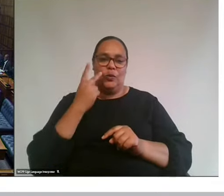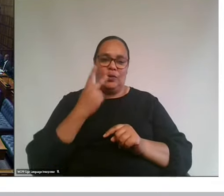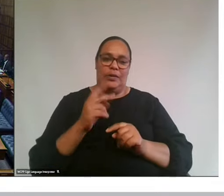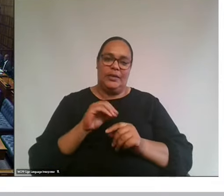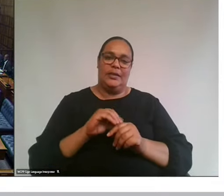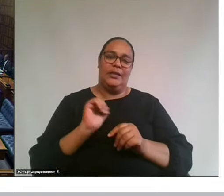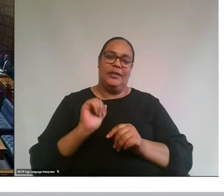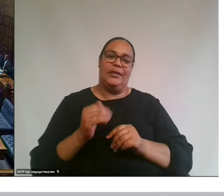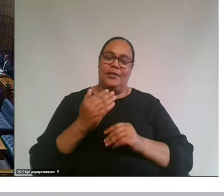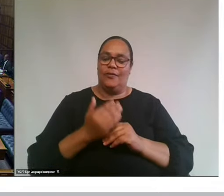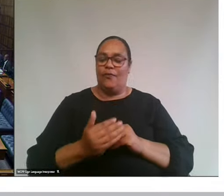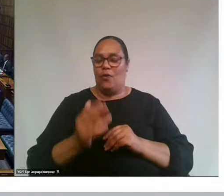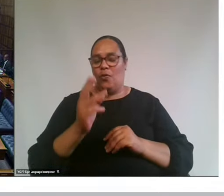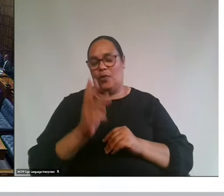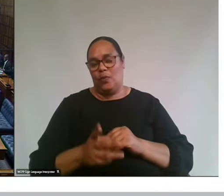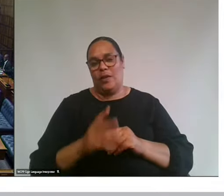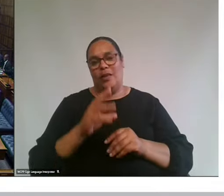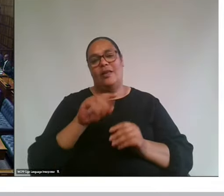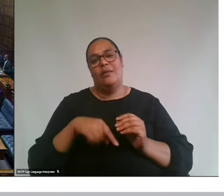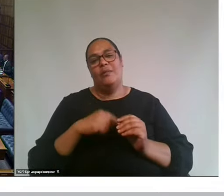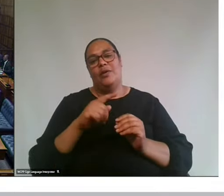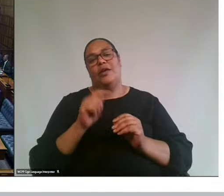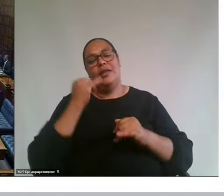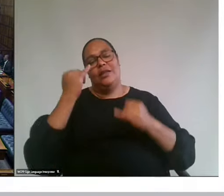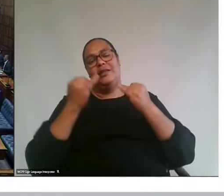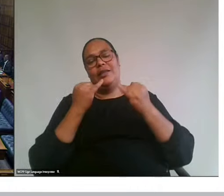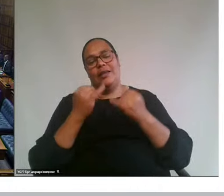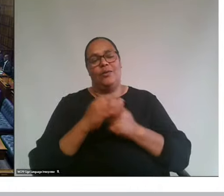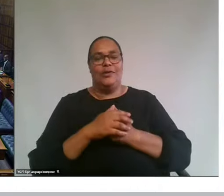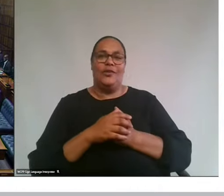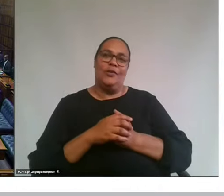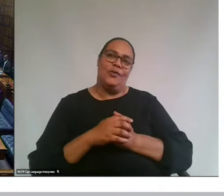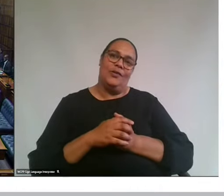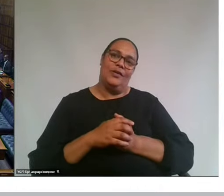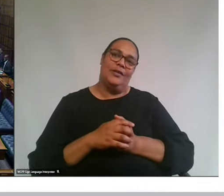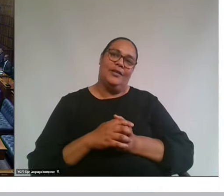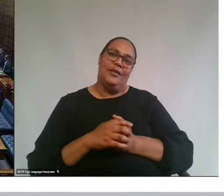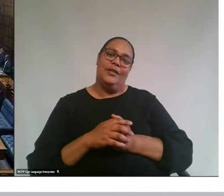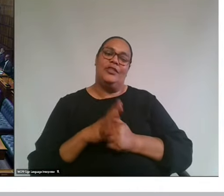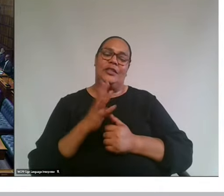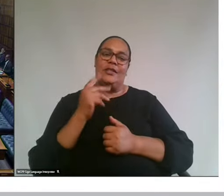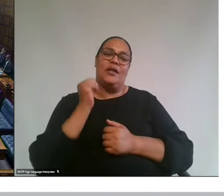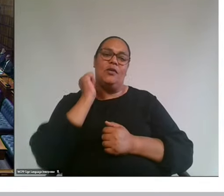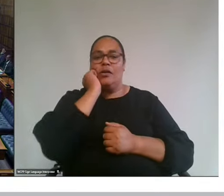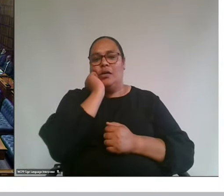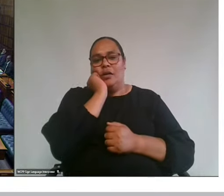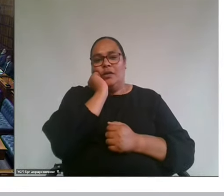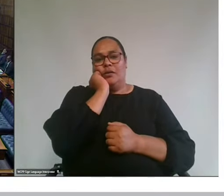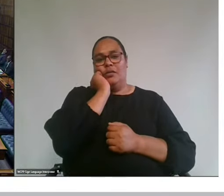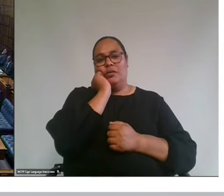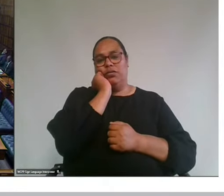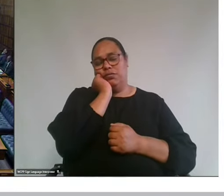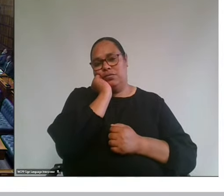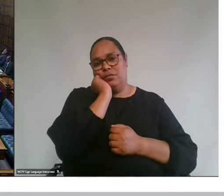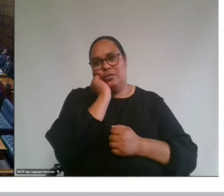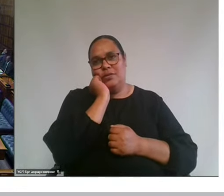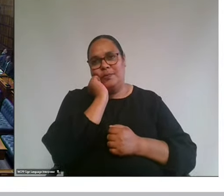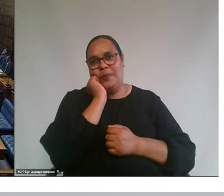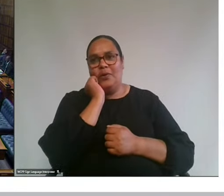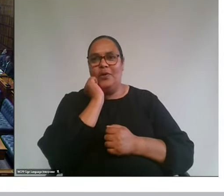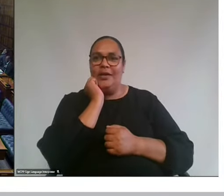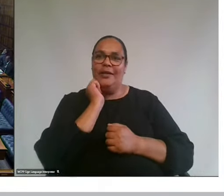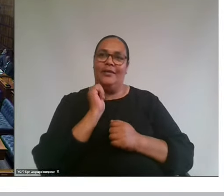in his forward that in terms of those Innovative uh um Solutions of sharing